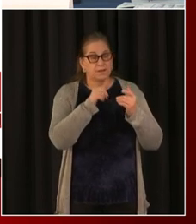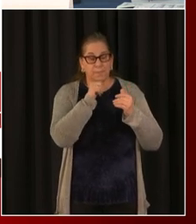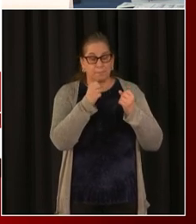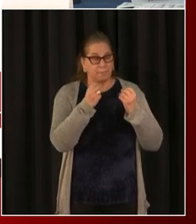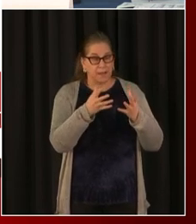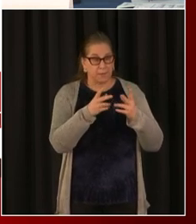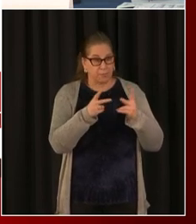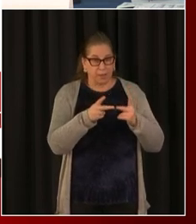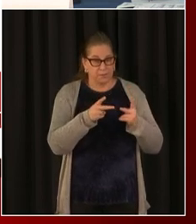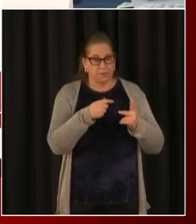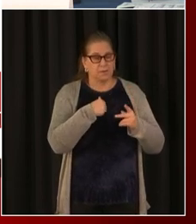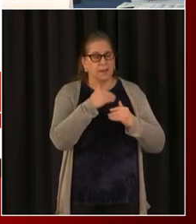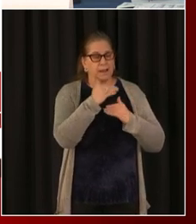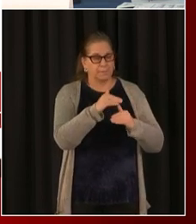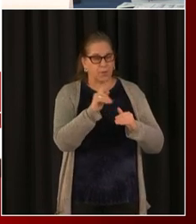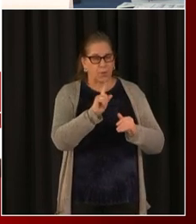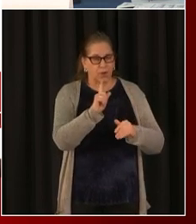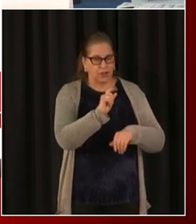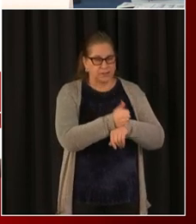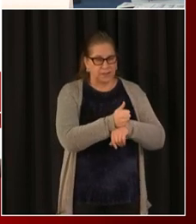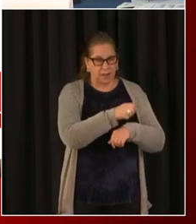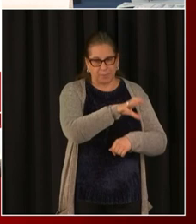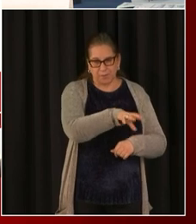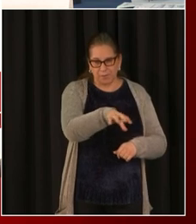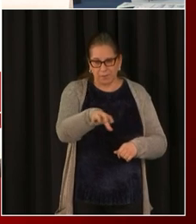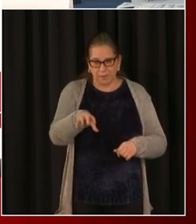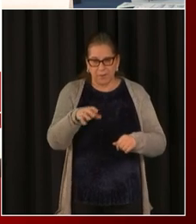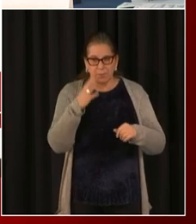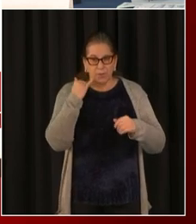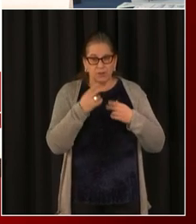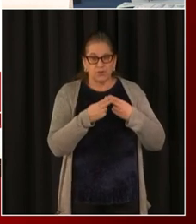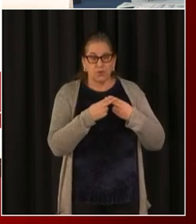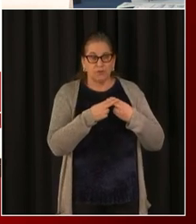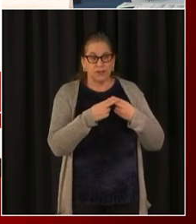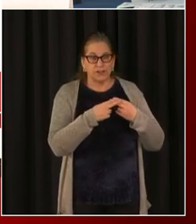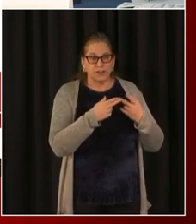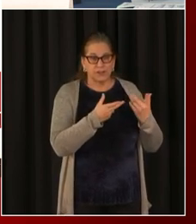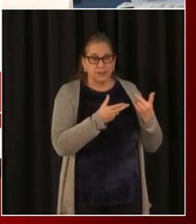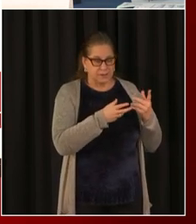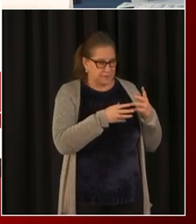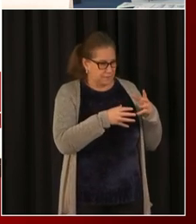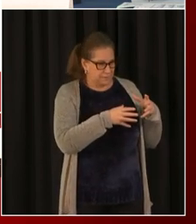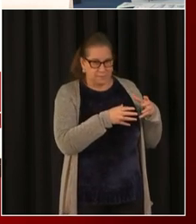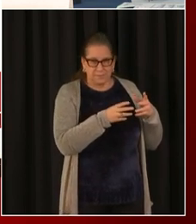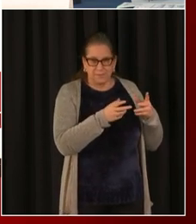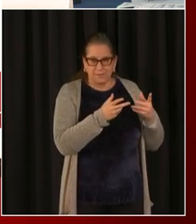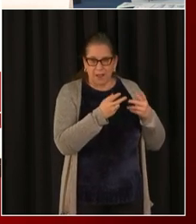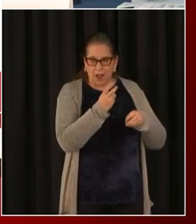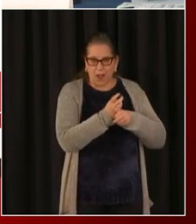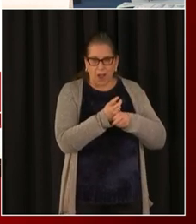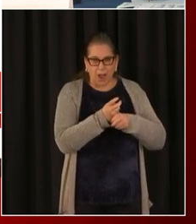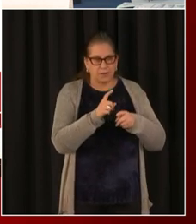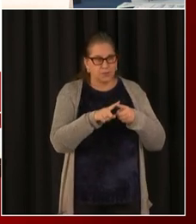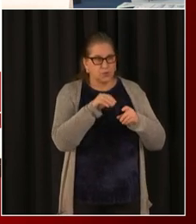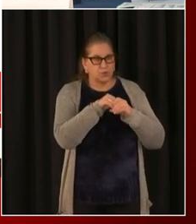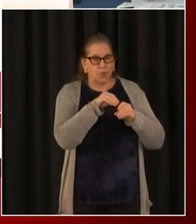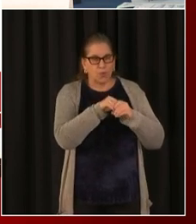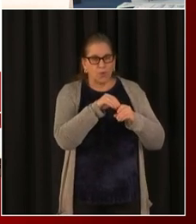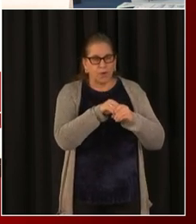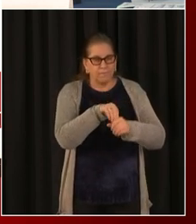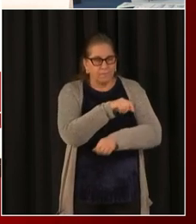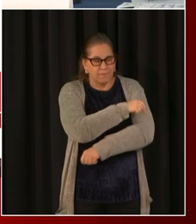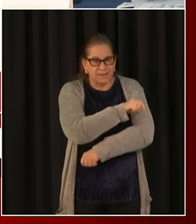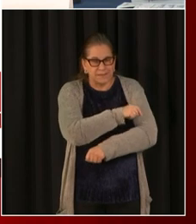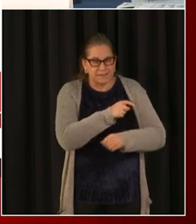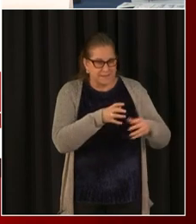to 1,000 people a day sites. You really are not able to move people with the requirements of this vaccine